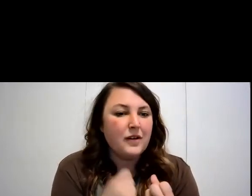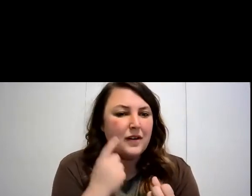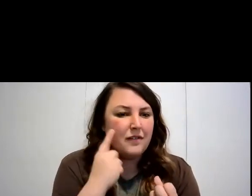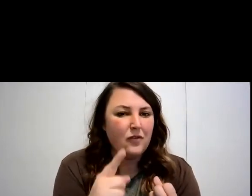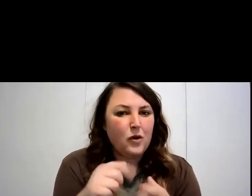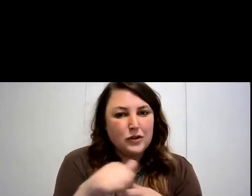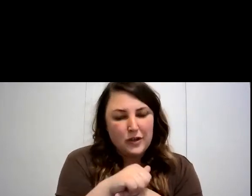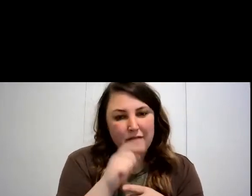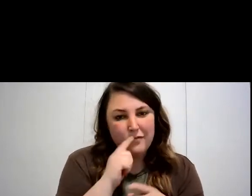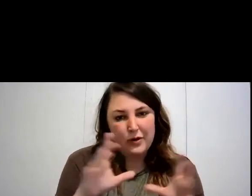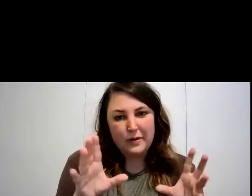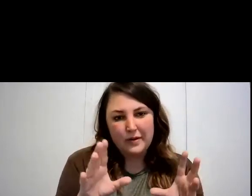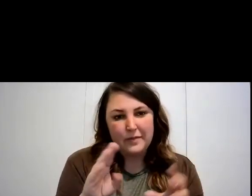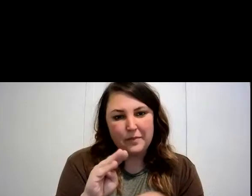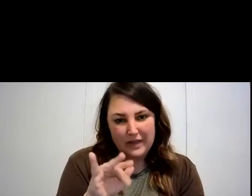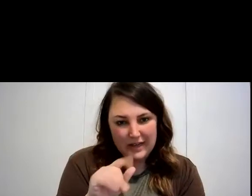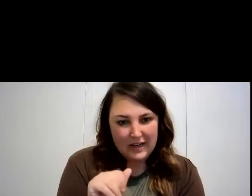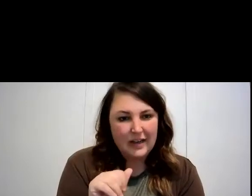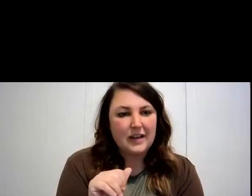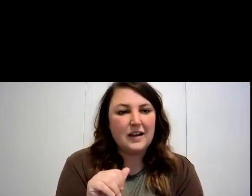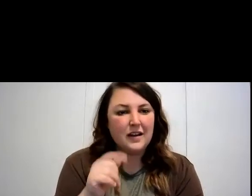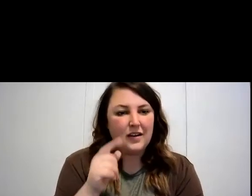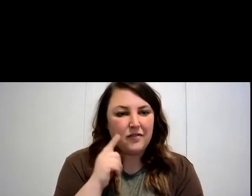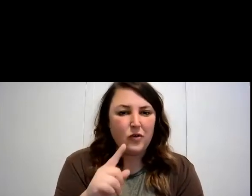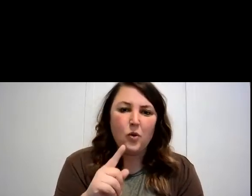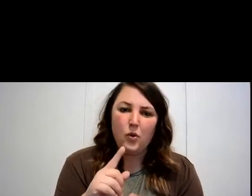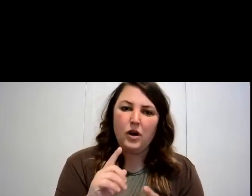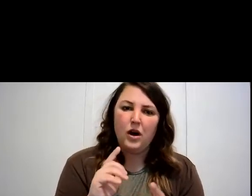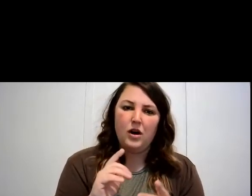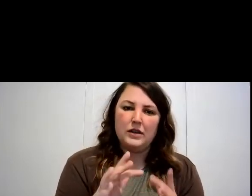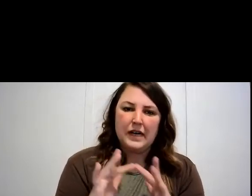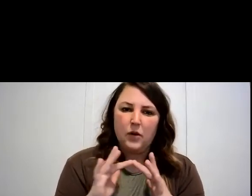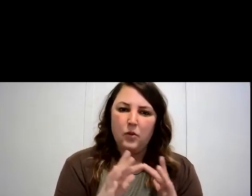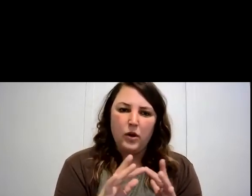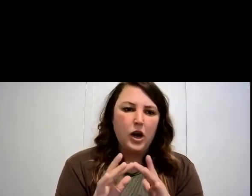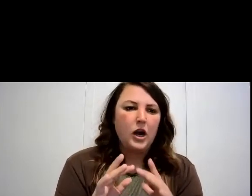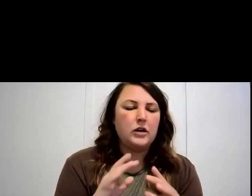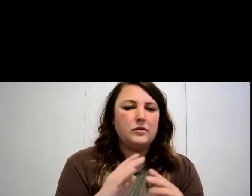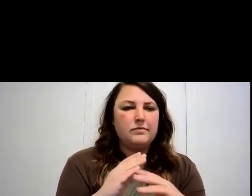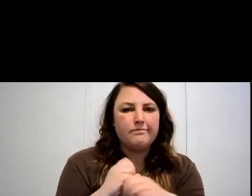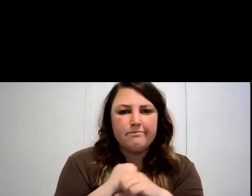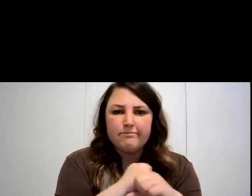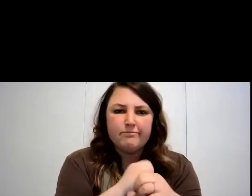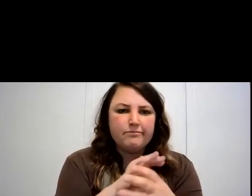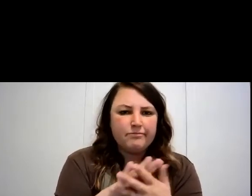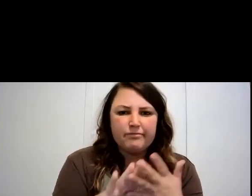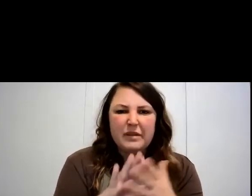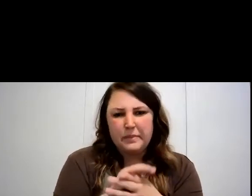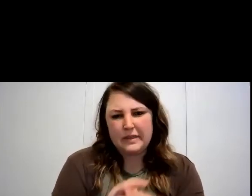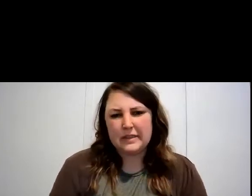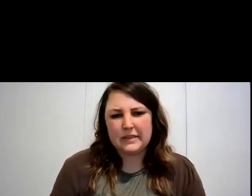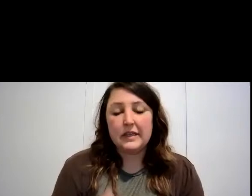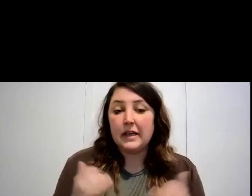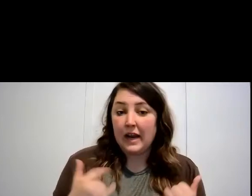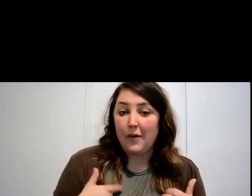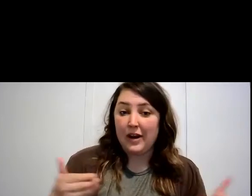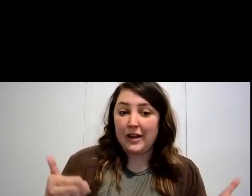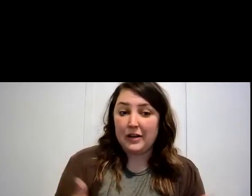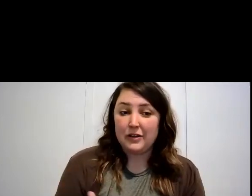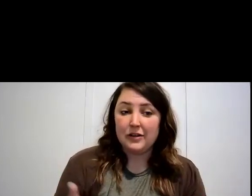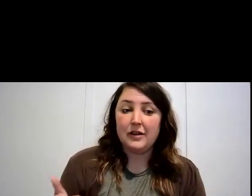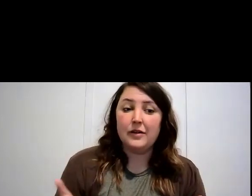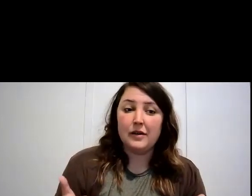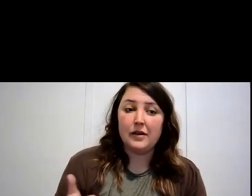on women, peace and security, and for the organizing of this award. I now introduce to you Ms.